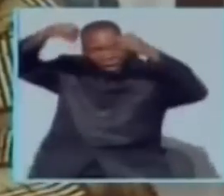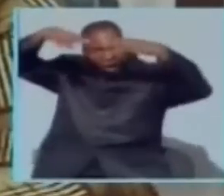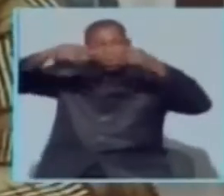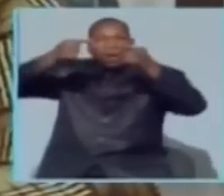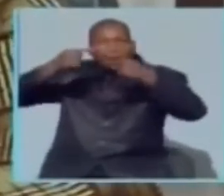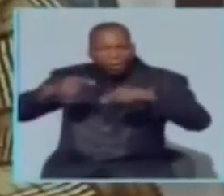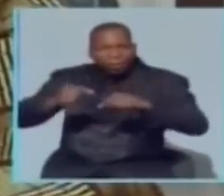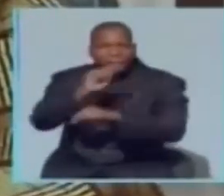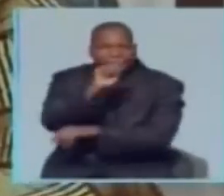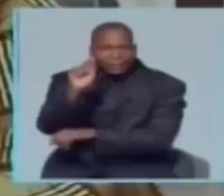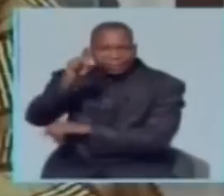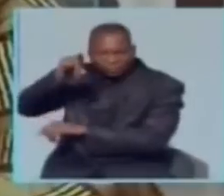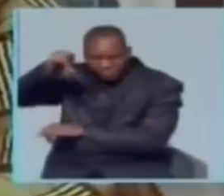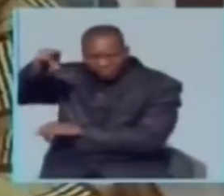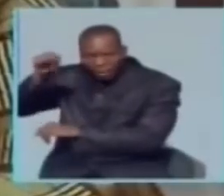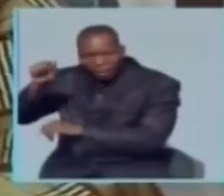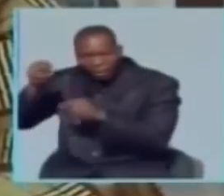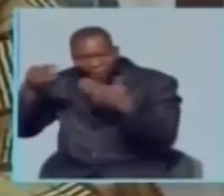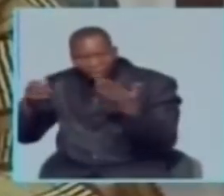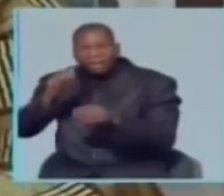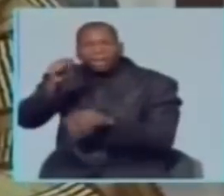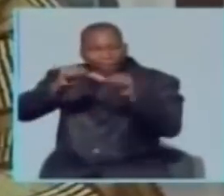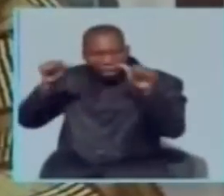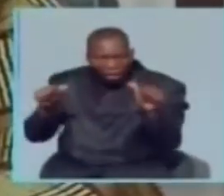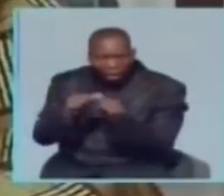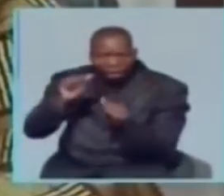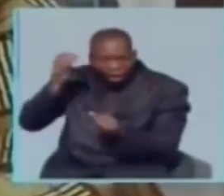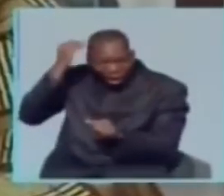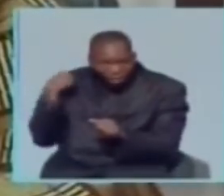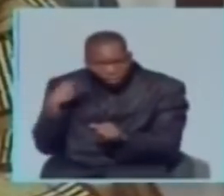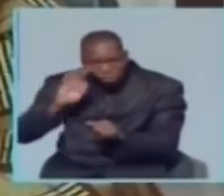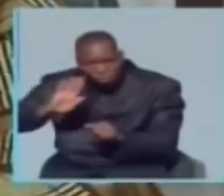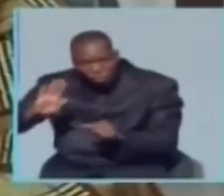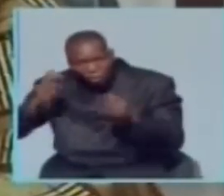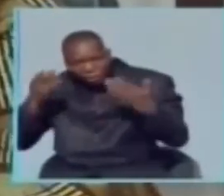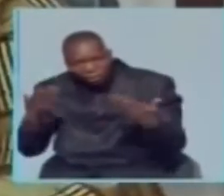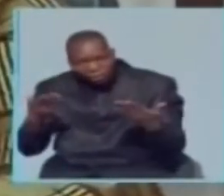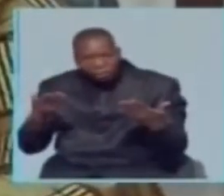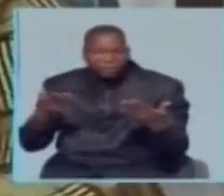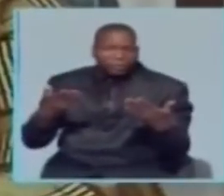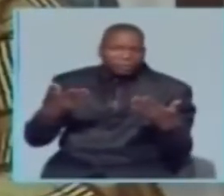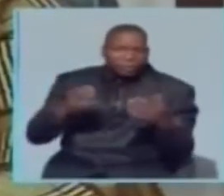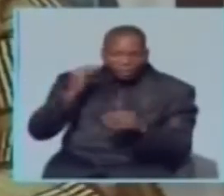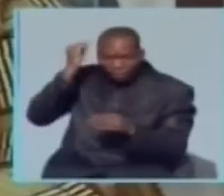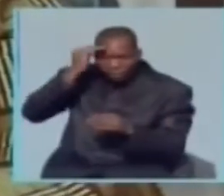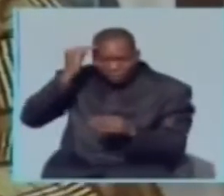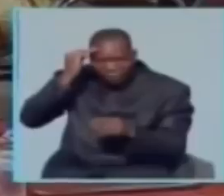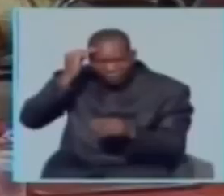is the ZPPA, it is the Attorney General's office, it is my colleagues in the